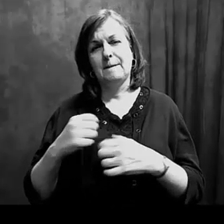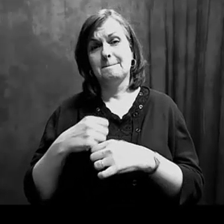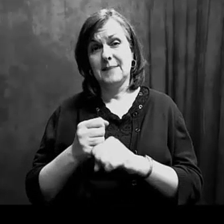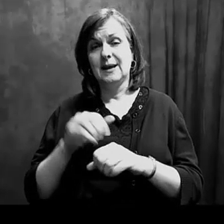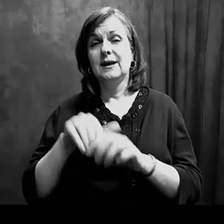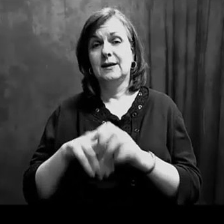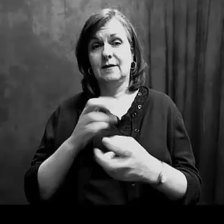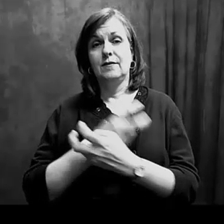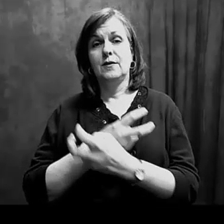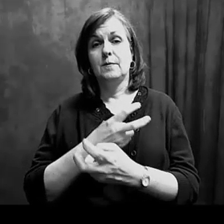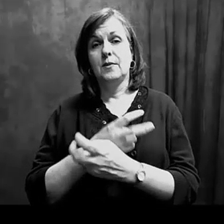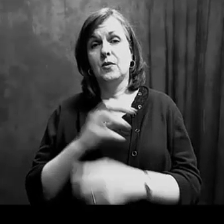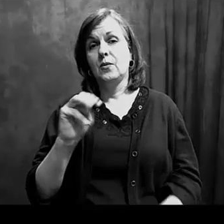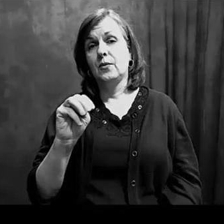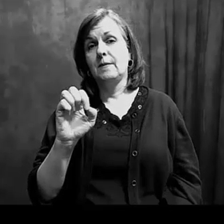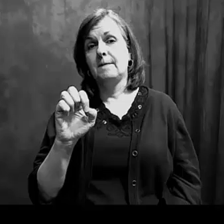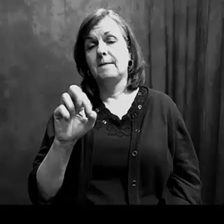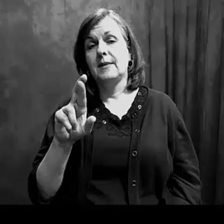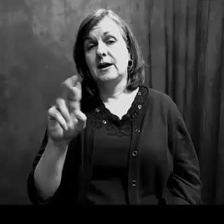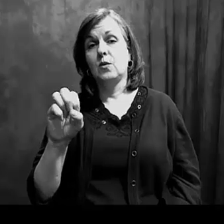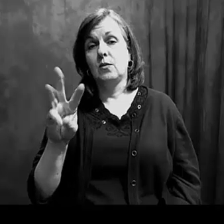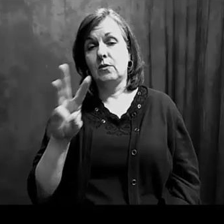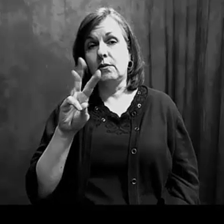are made in the bone marrow,